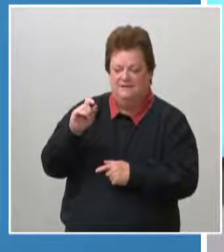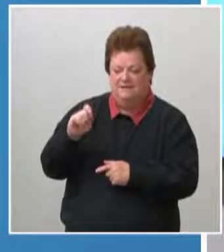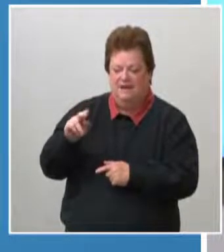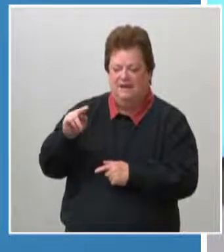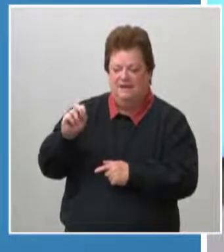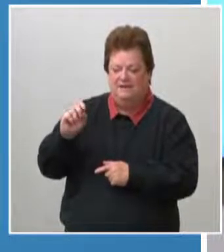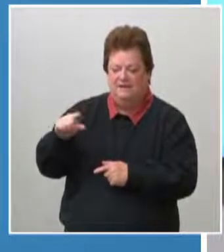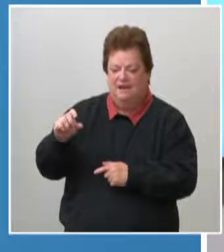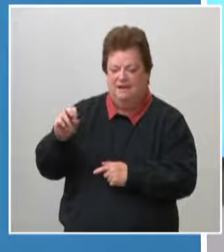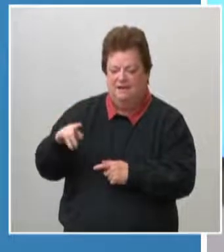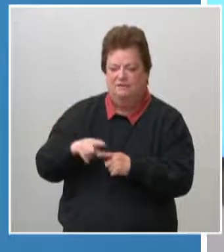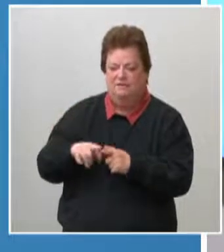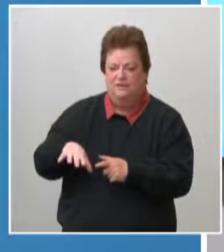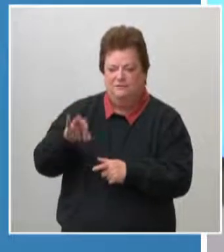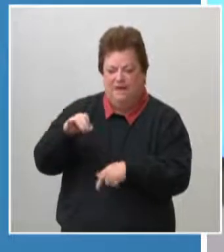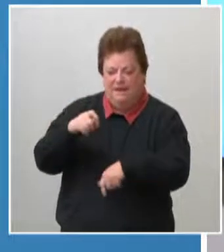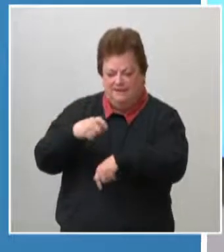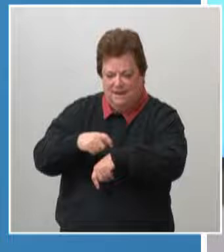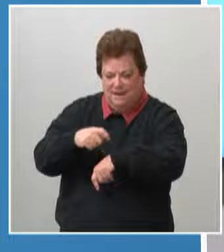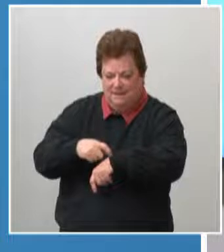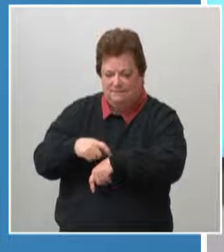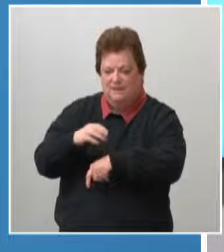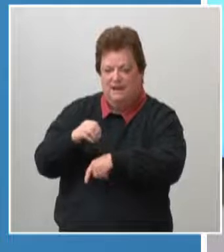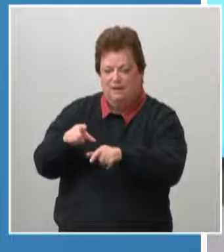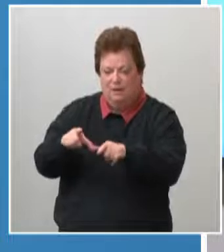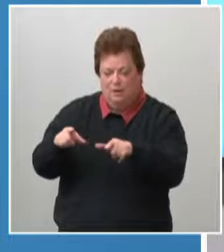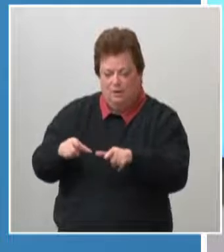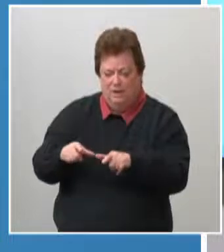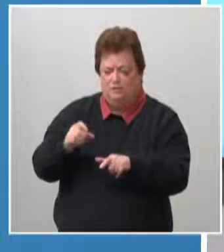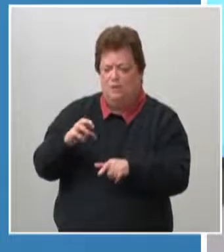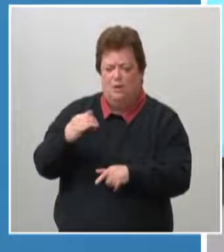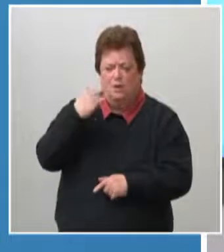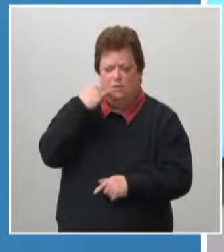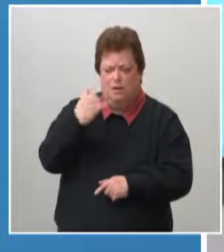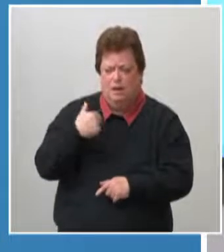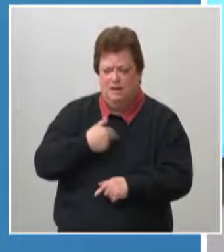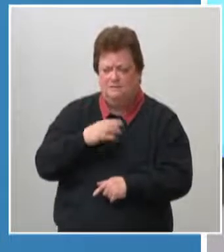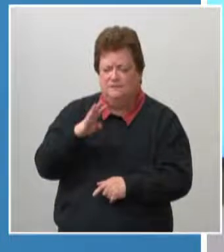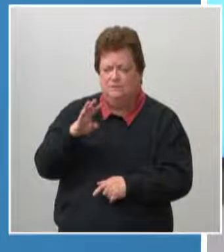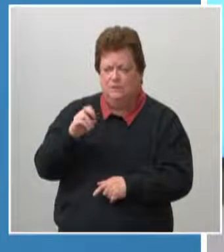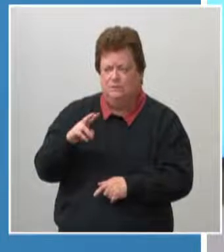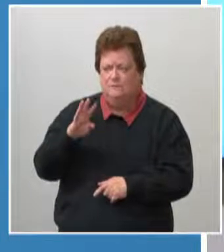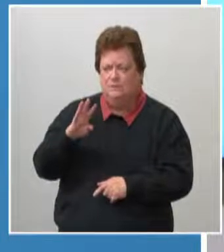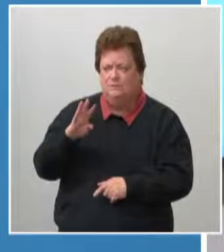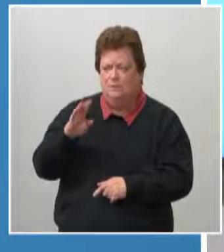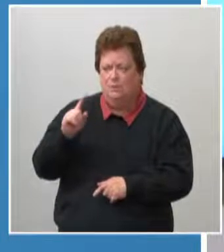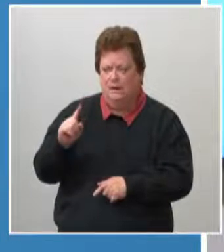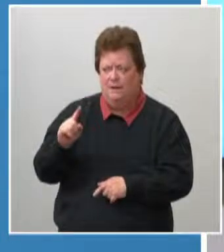covid19.lincoln.ne.gov to find additional times and locations, or just call us at